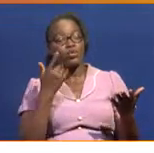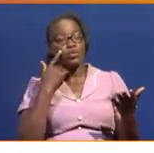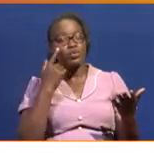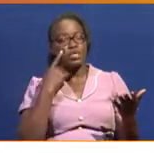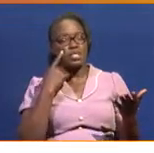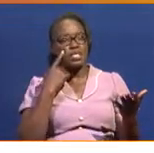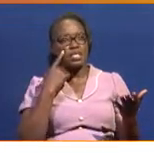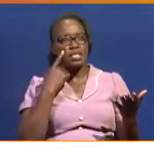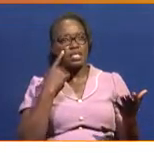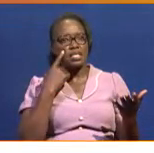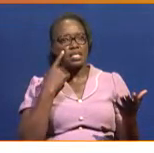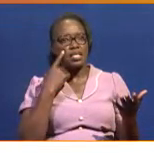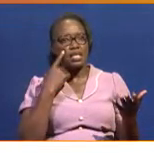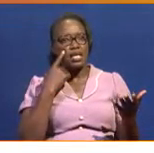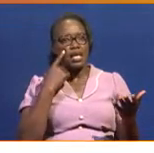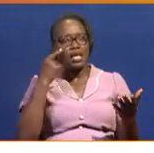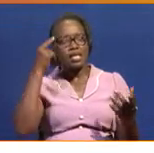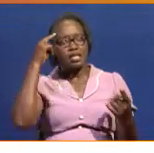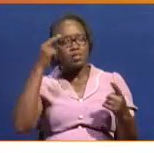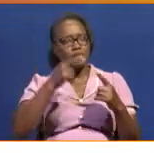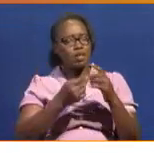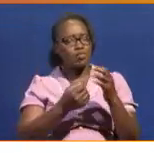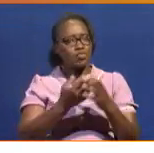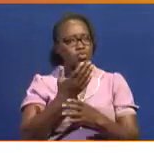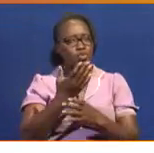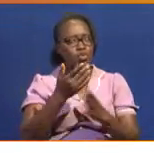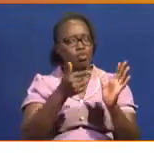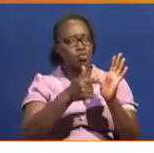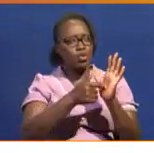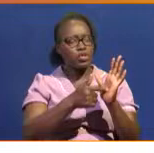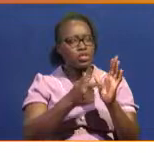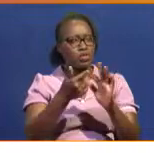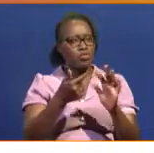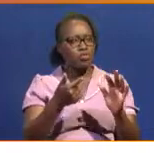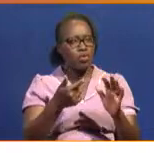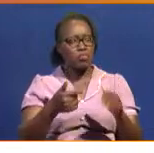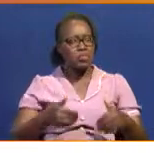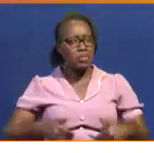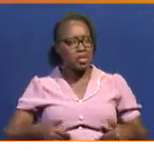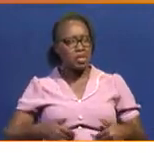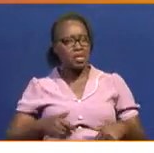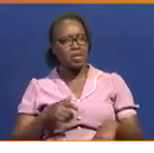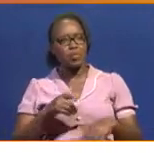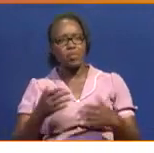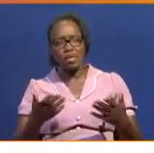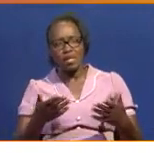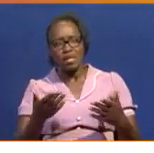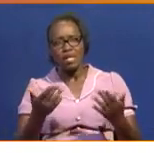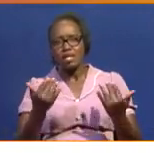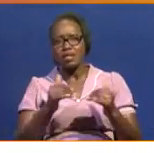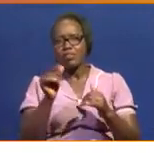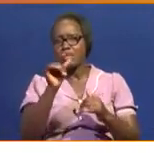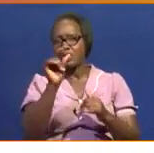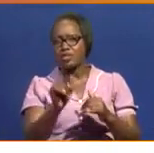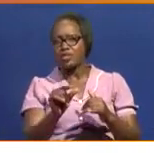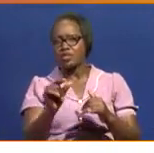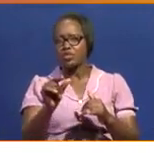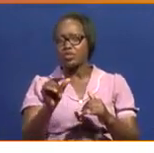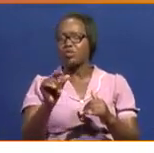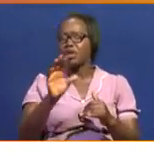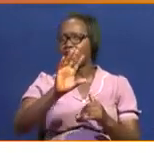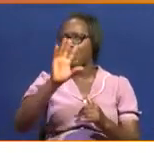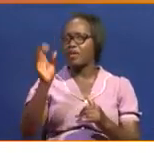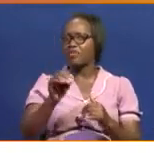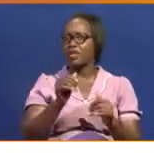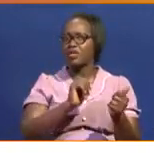see as the main growth points from the youngsters, knowing that they've been playing in the regional and continental